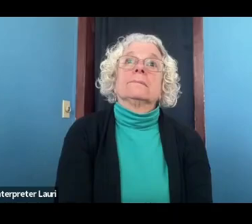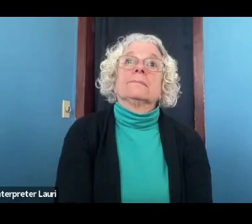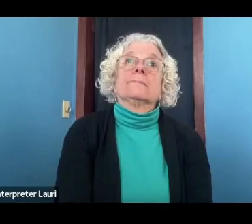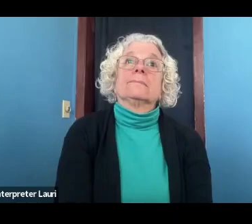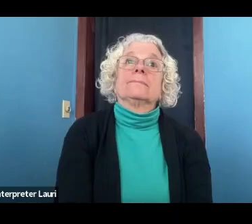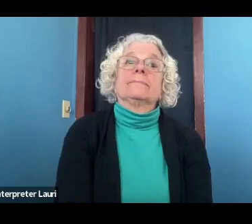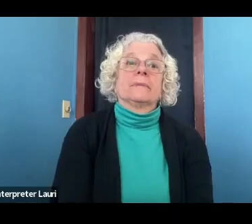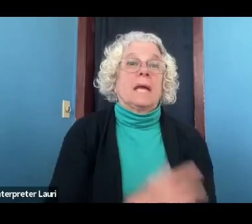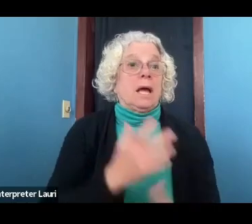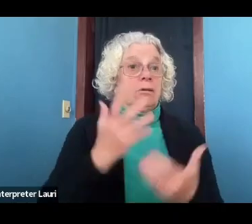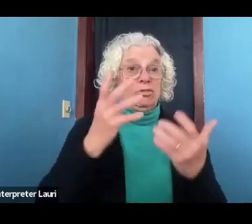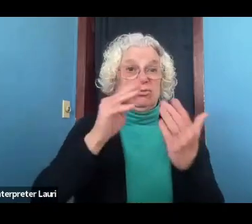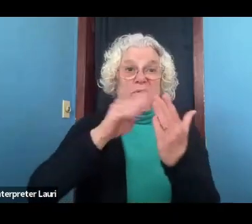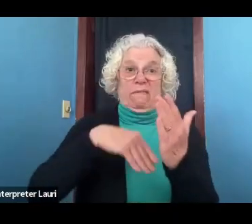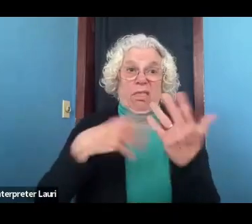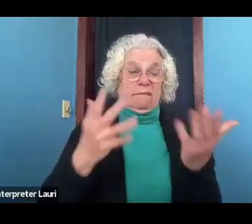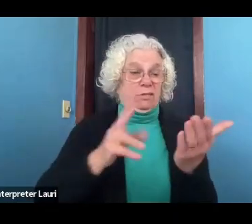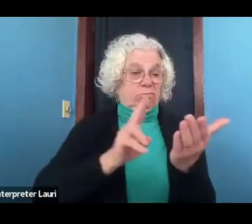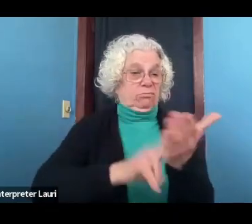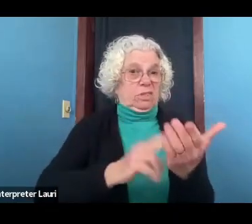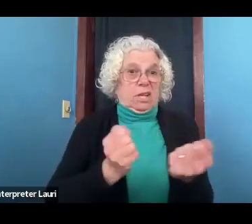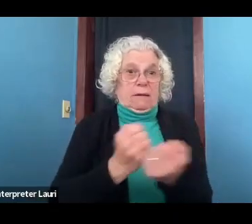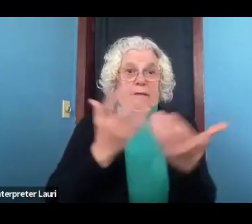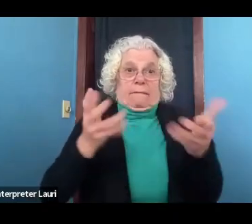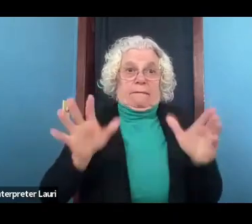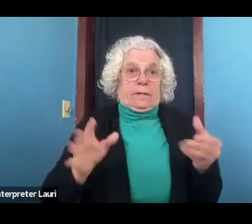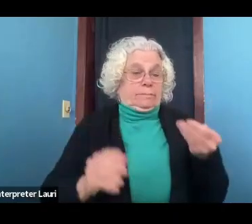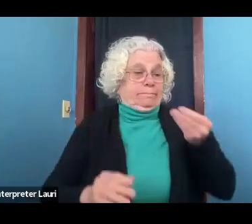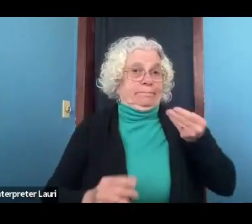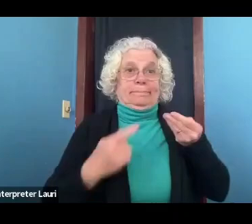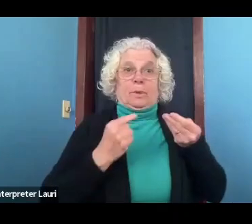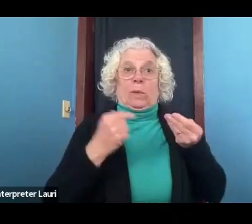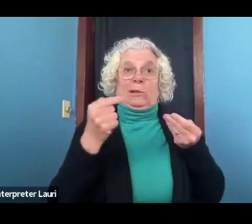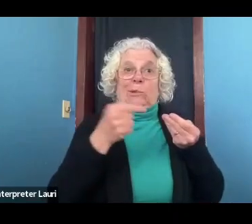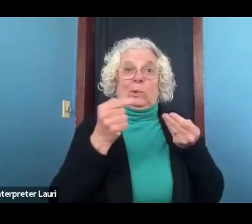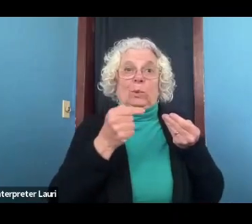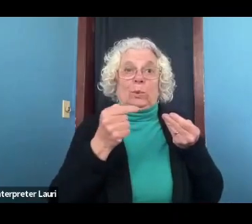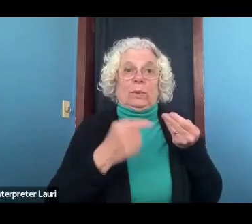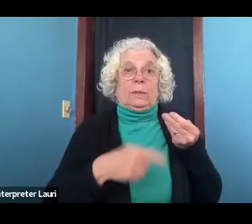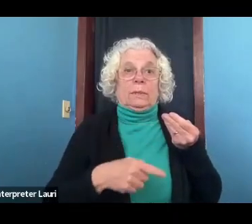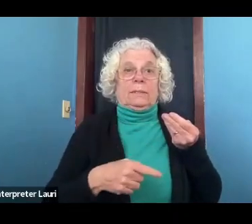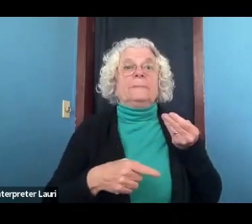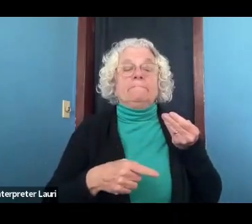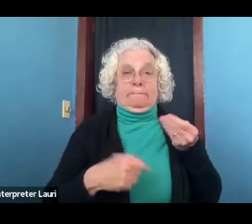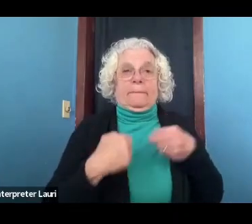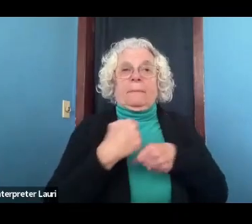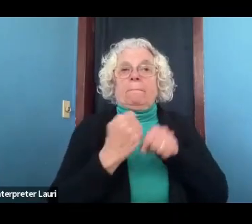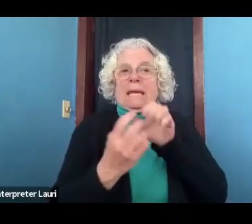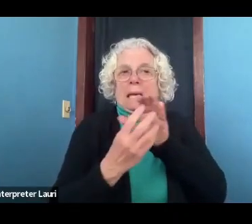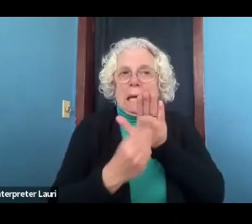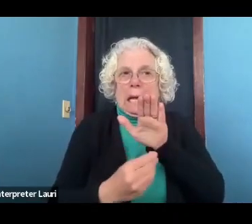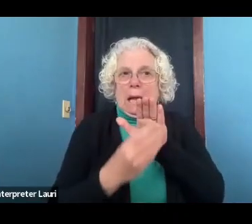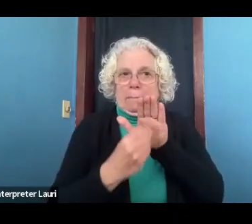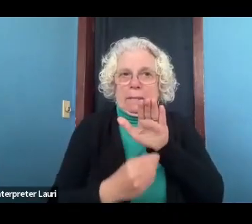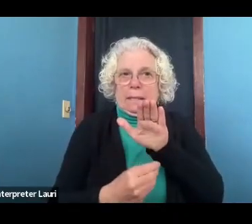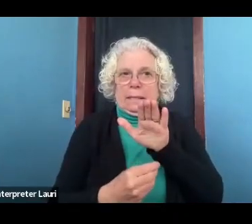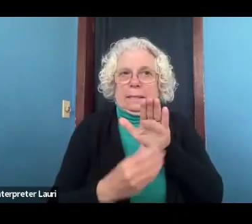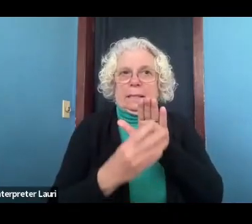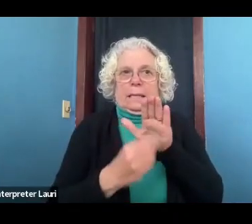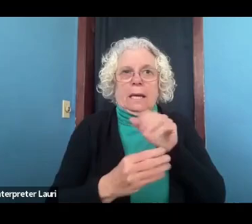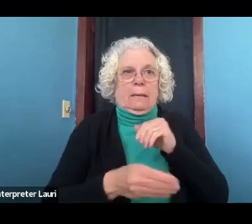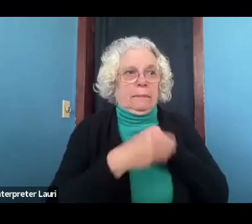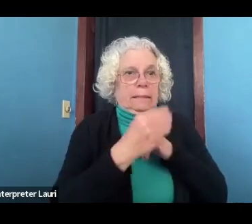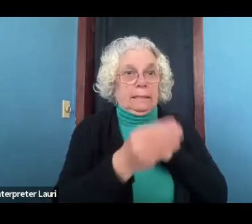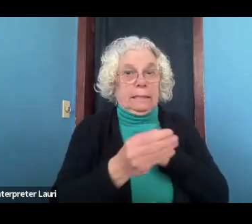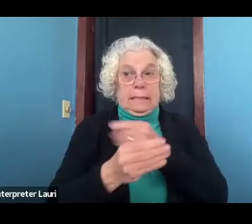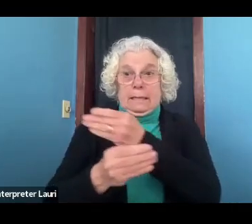What do you do with it after you're done with it? You want to make copies and you give copies to your